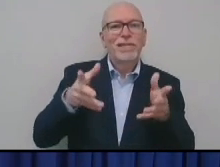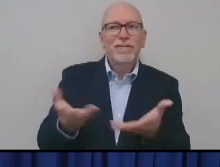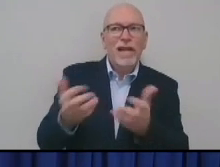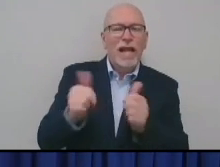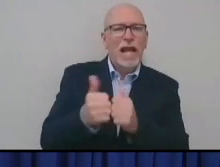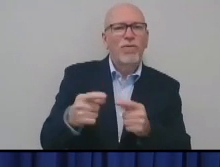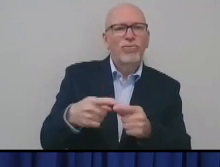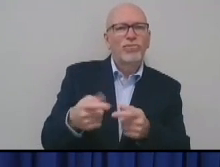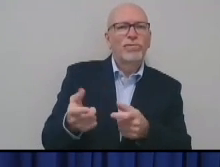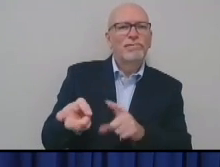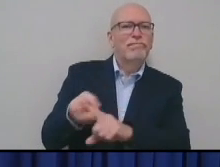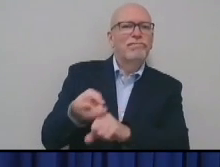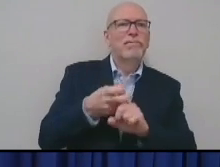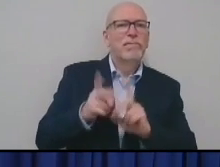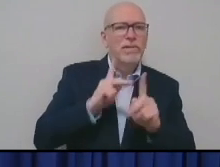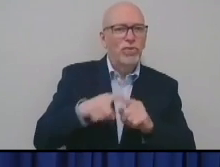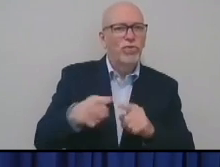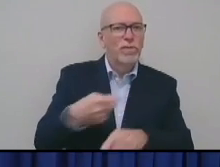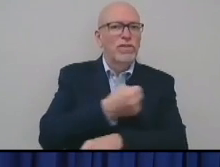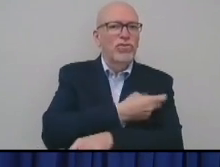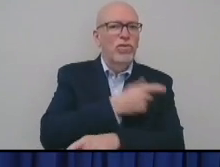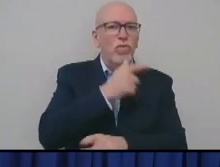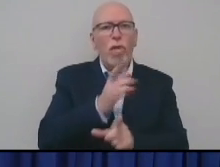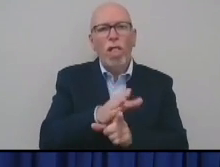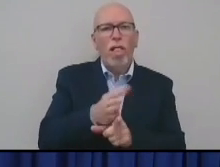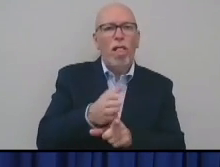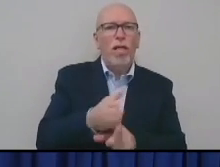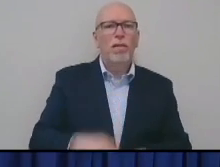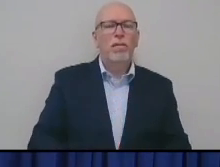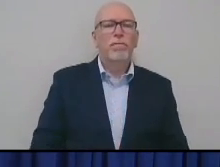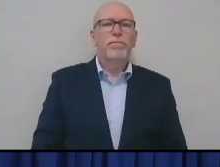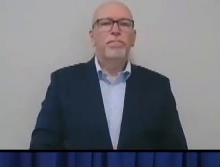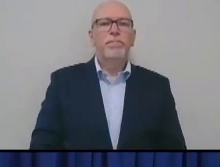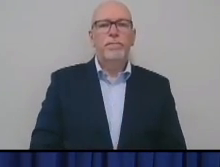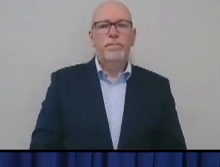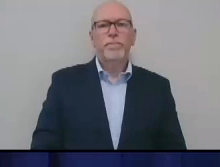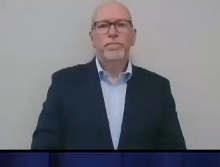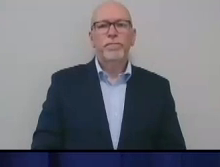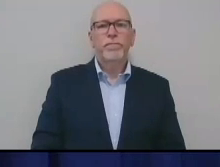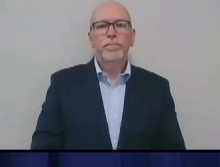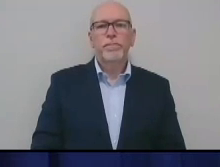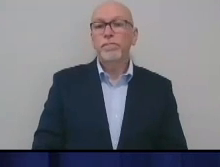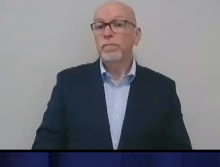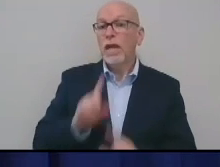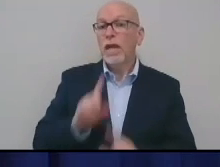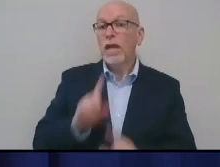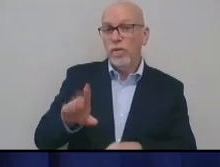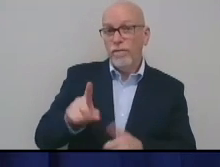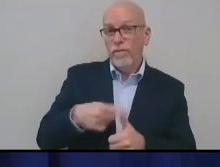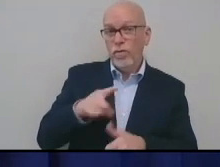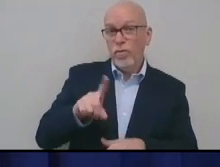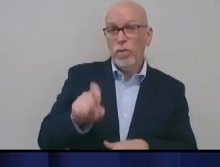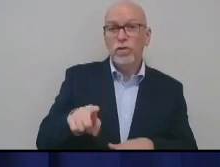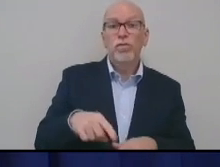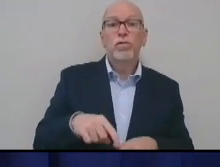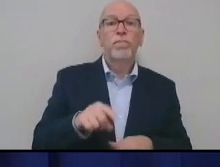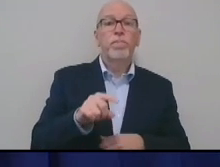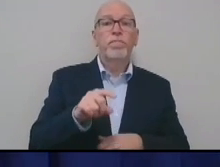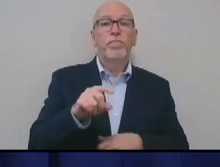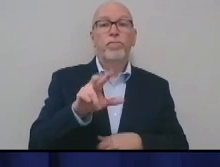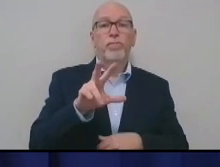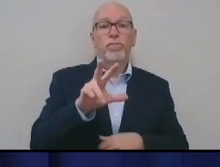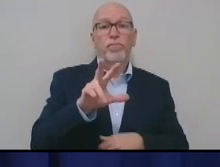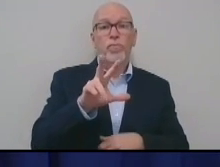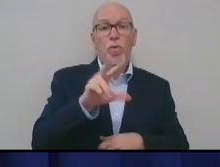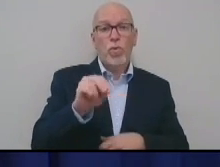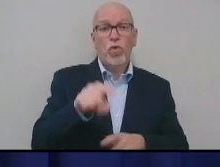to those other people who are still on the fence? So to answer your first question, the 30 are the 30 counties that we